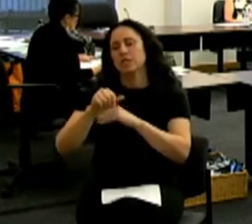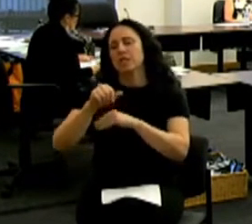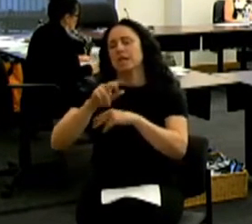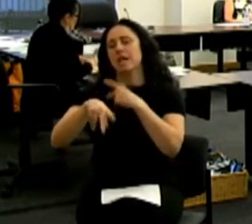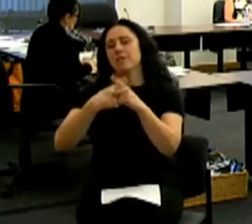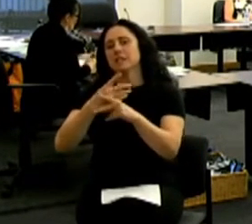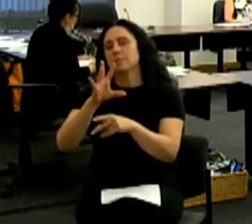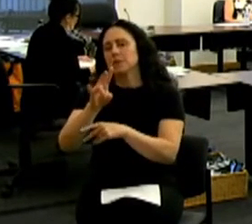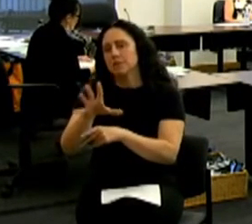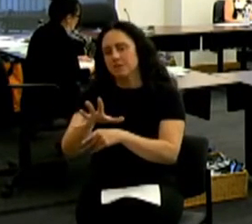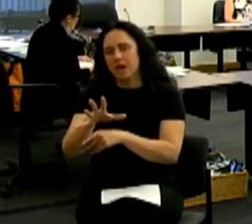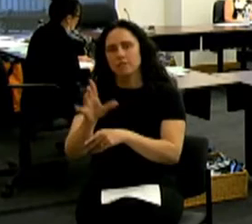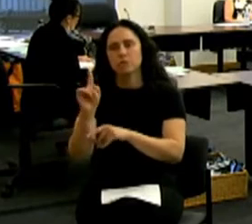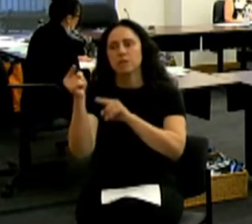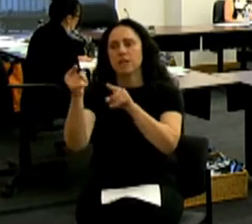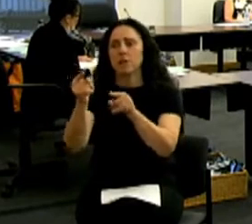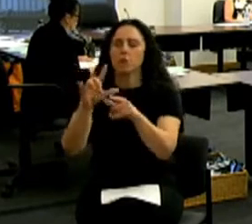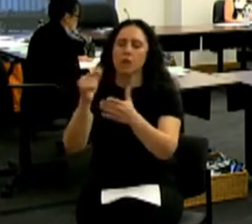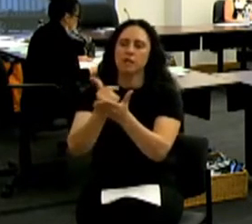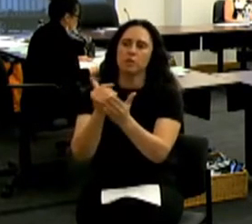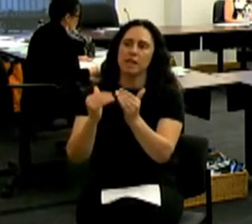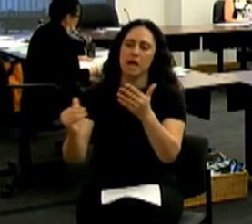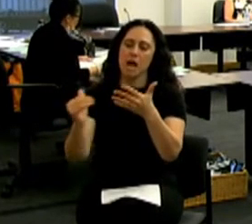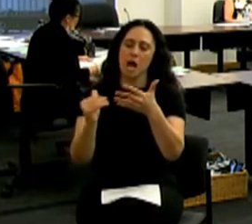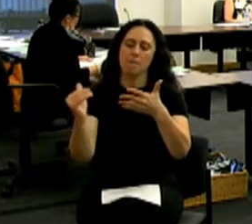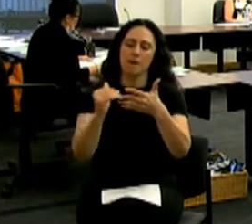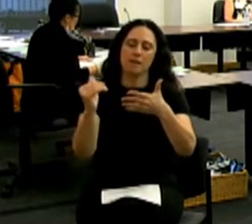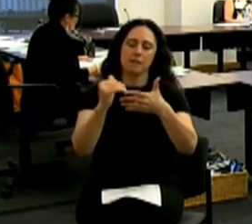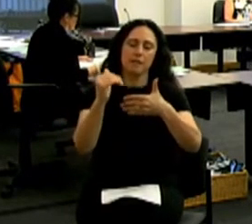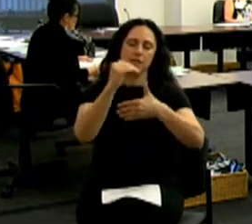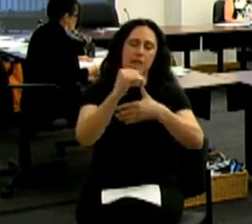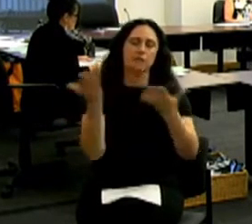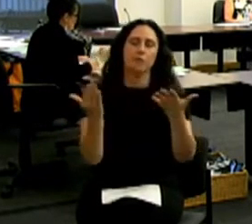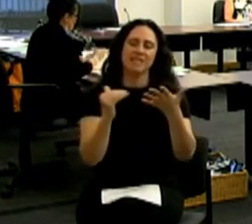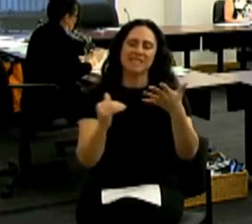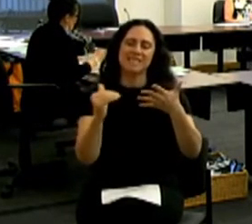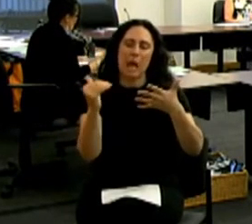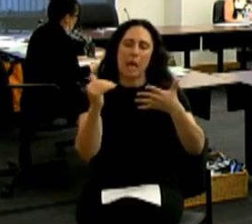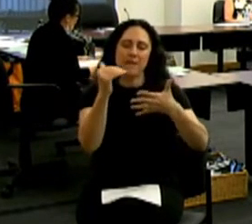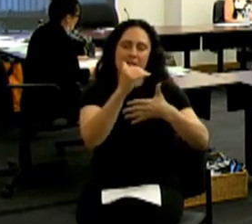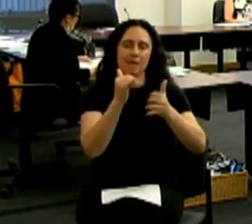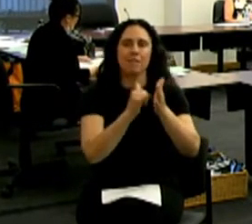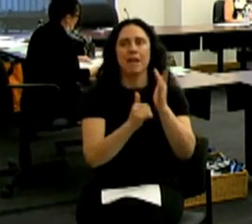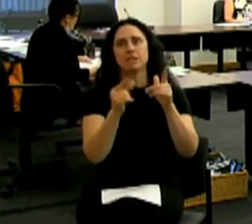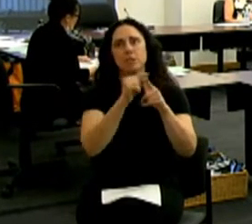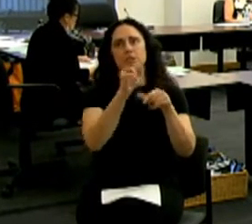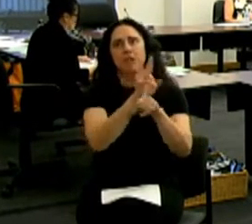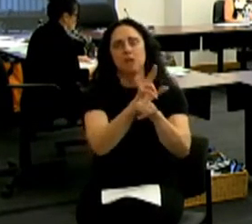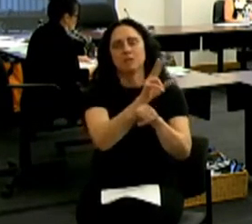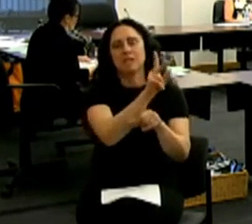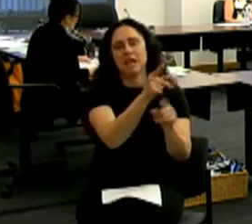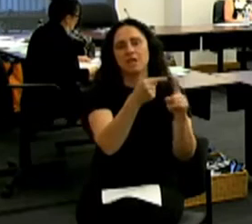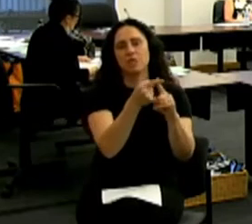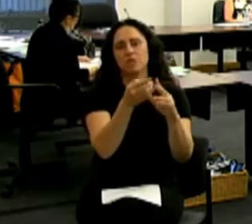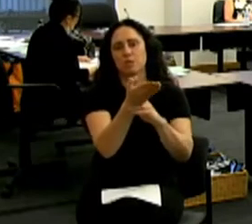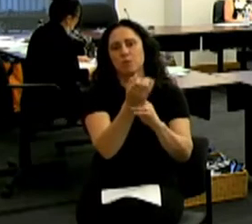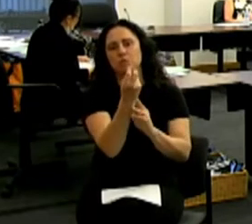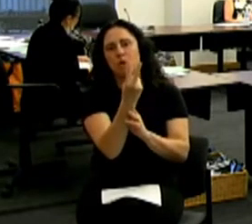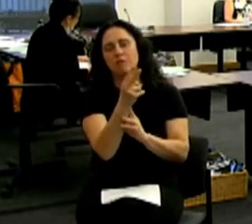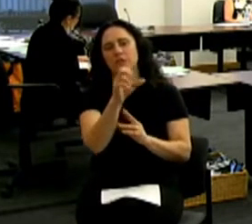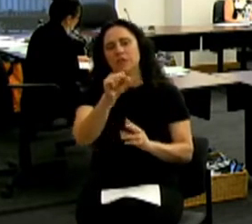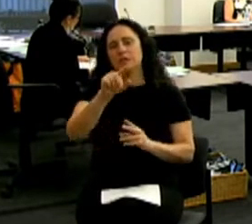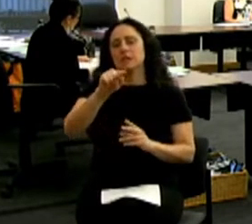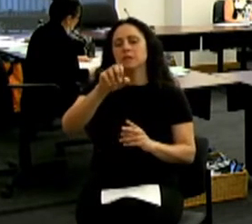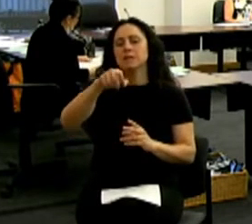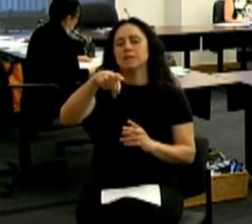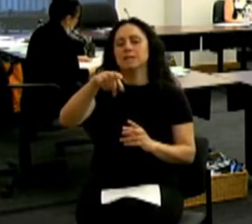75, it's where they go graduate up and their steps go up. So it's stepping. And I mean, that's the words they use through K through 12, stepping, the stepstones.